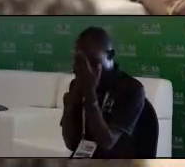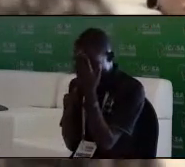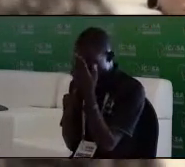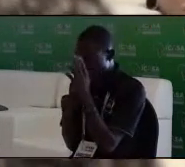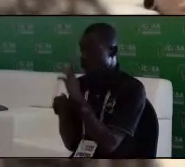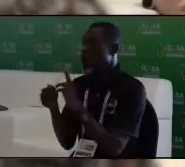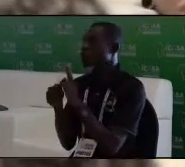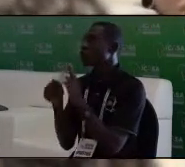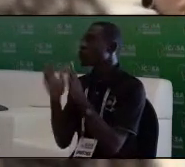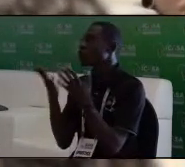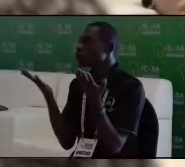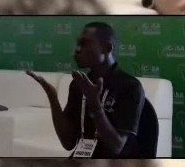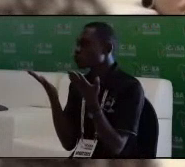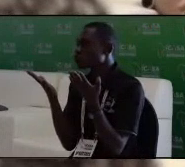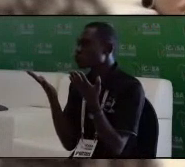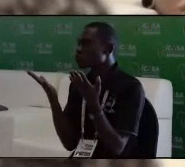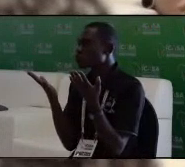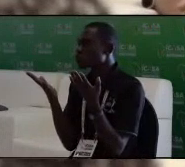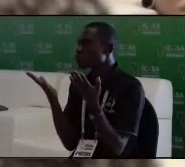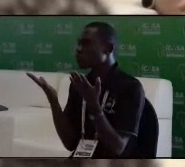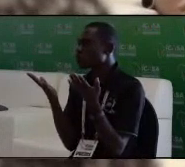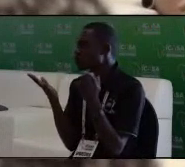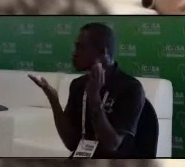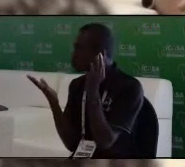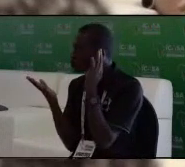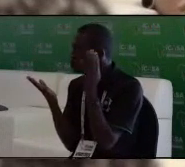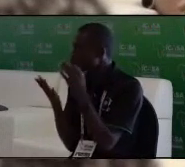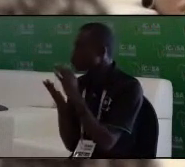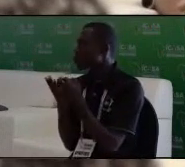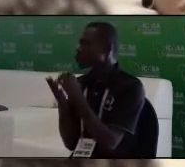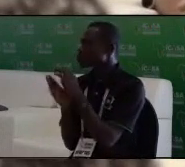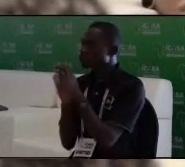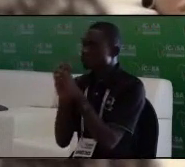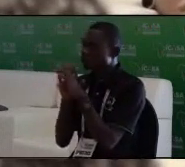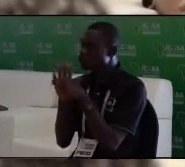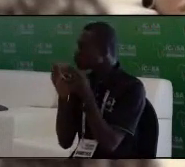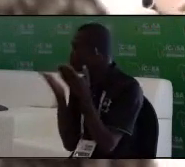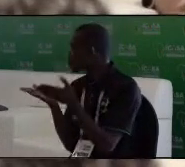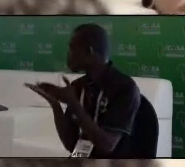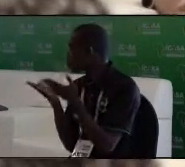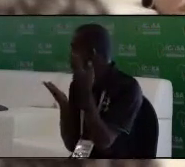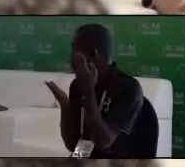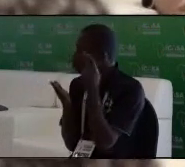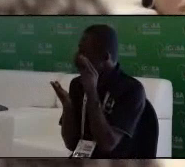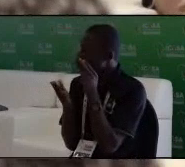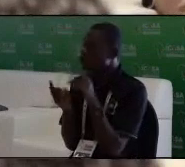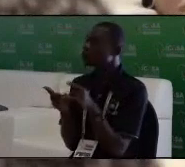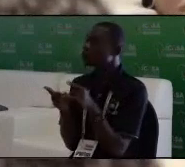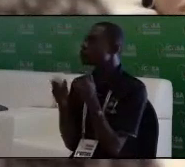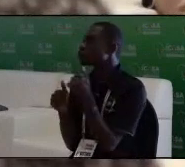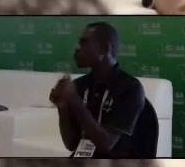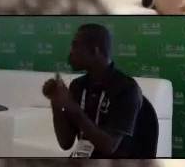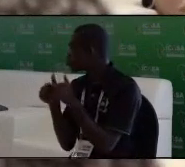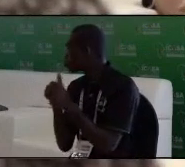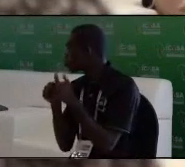who wants to use what where. And I think that's what we'd quite like to hear from the countries today. So as we're understanding how